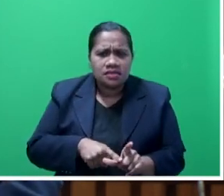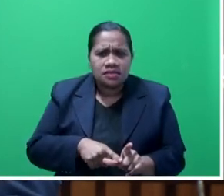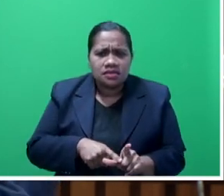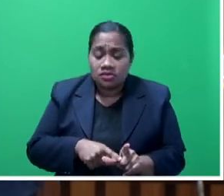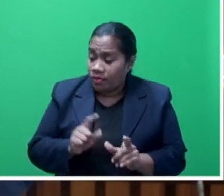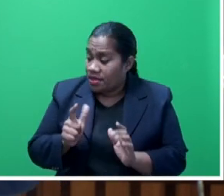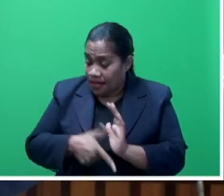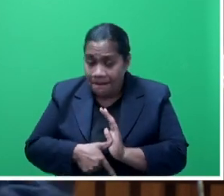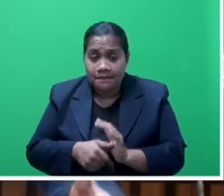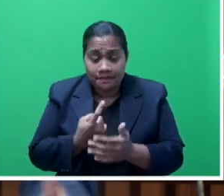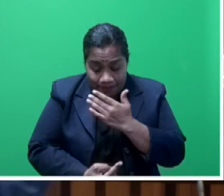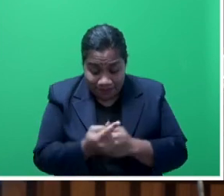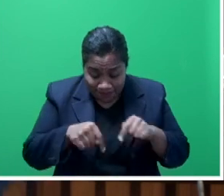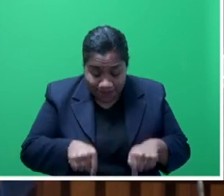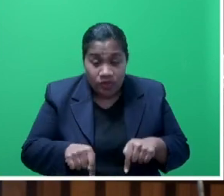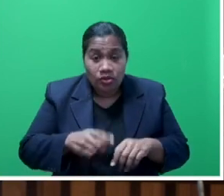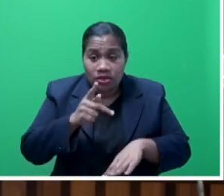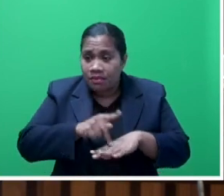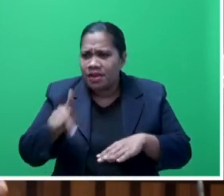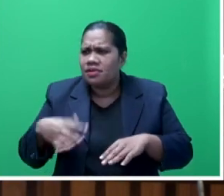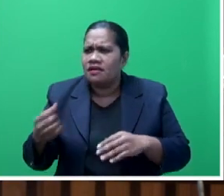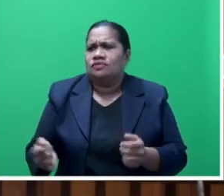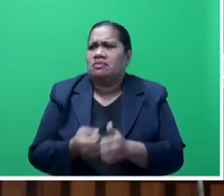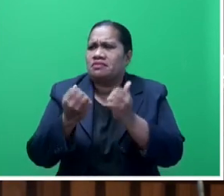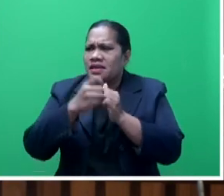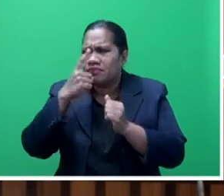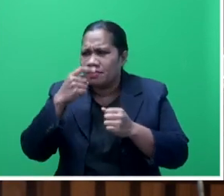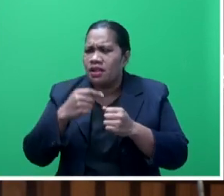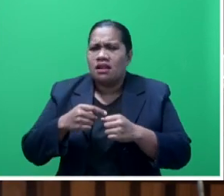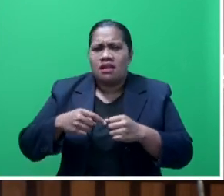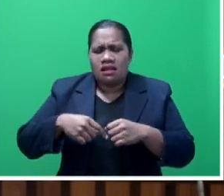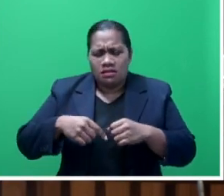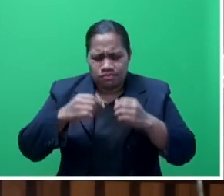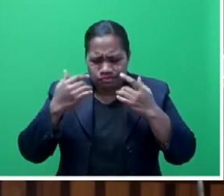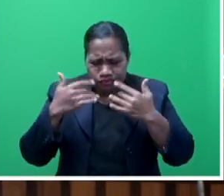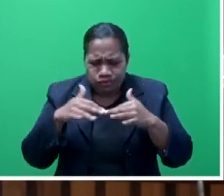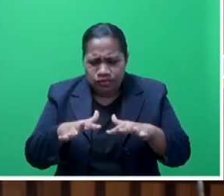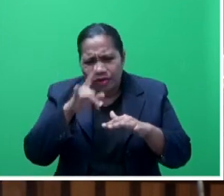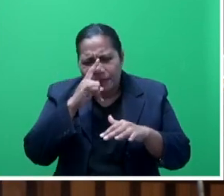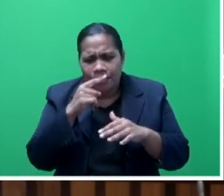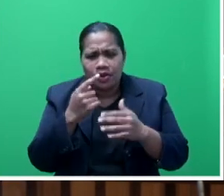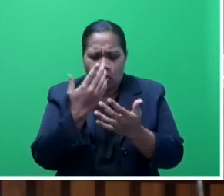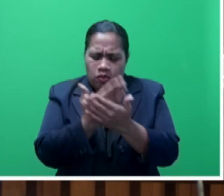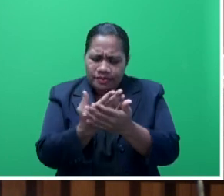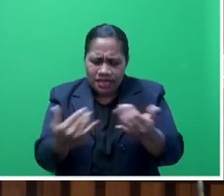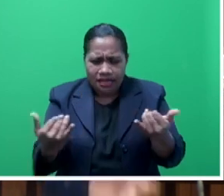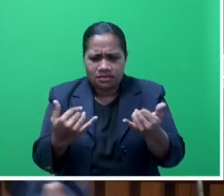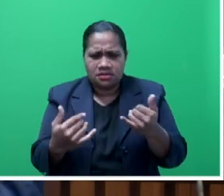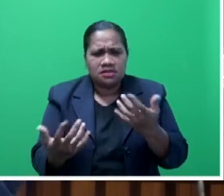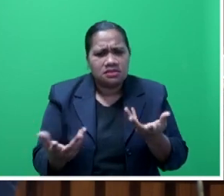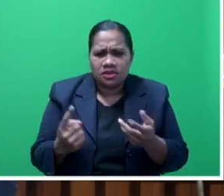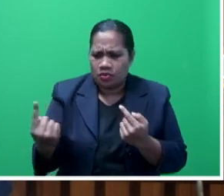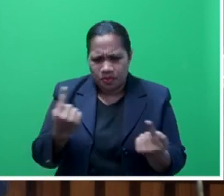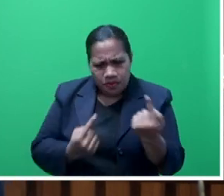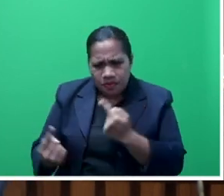Parliament, you would have had so many people, hundreds, if not thousands of people who have contributed online directly come and